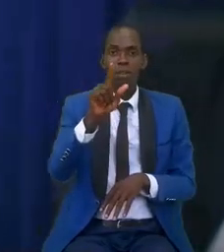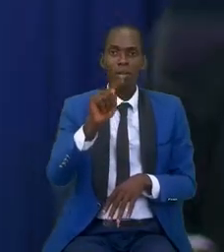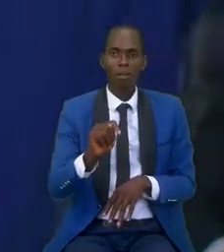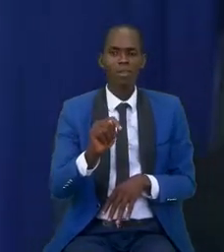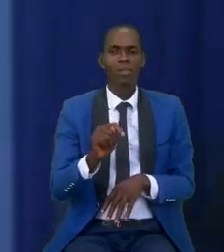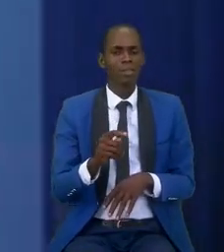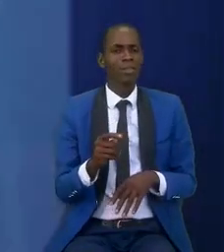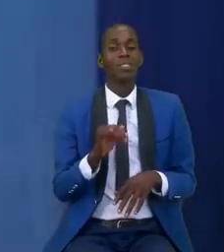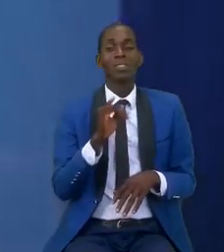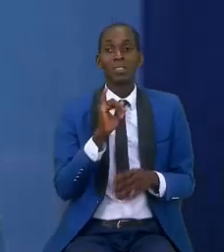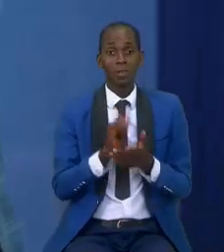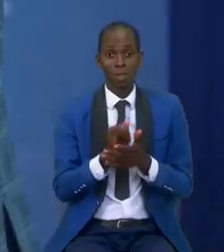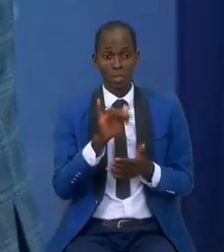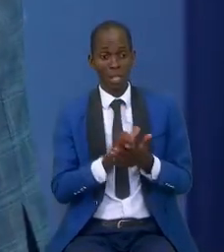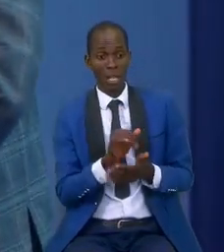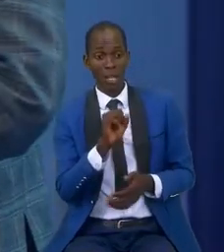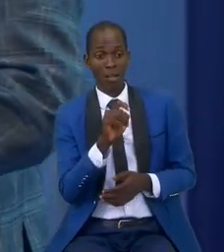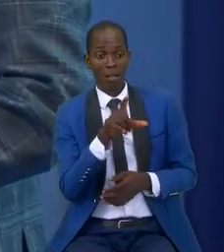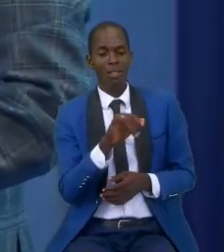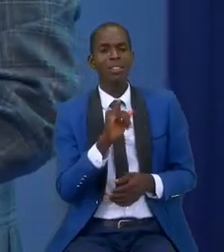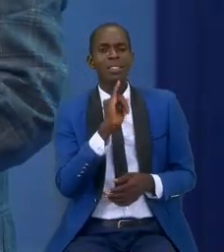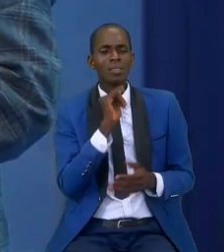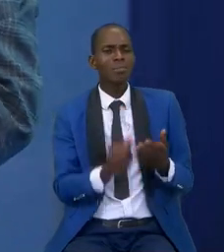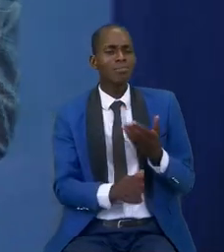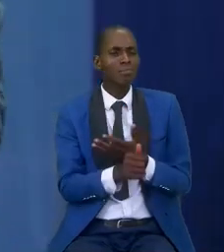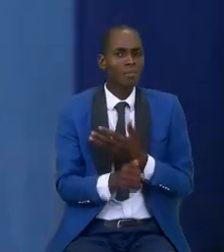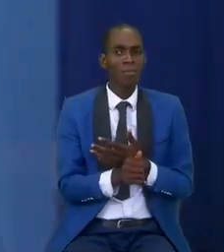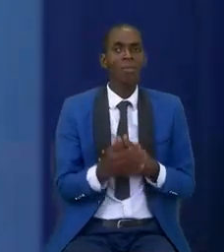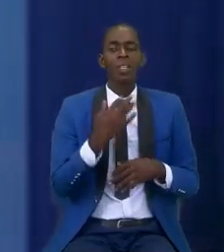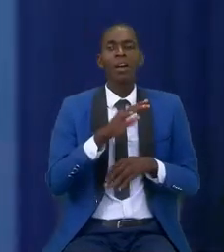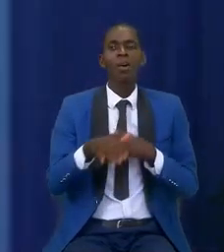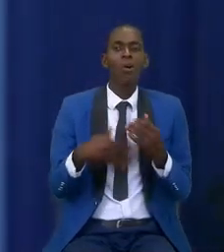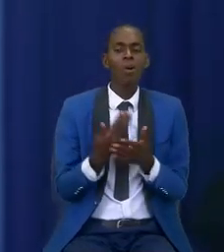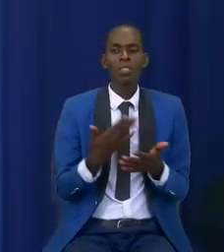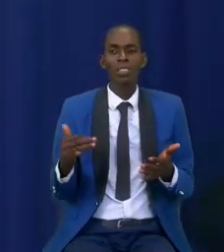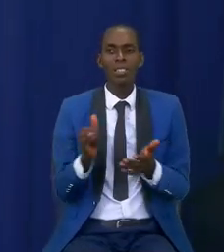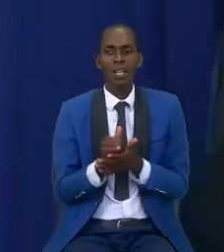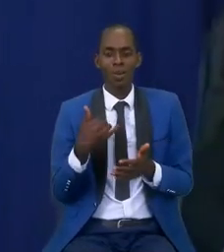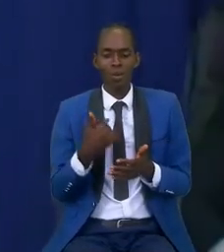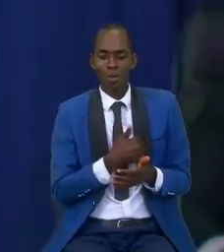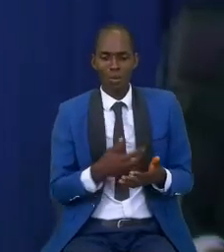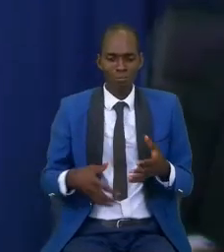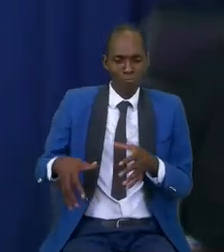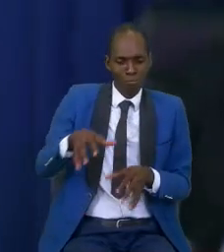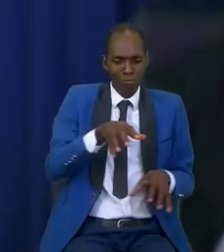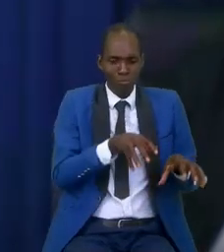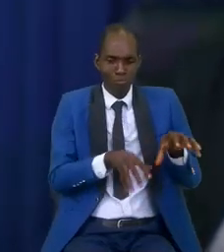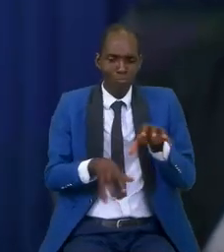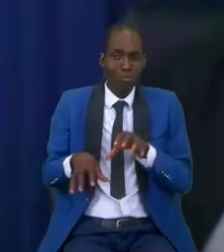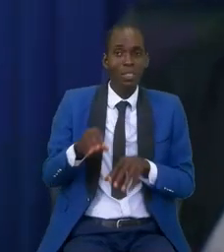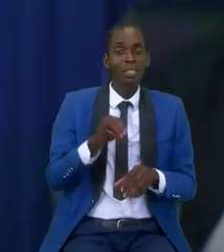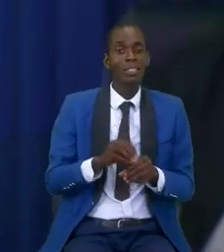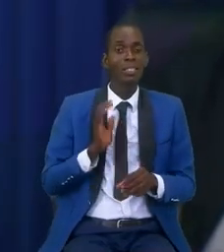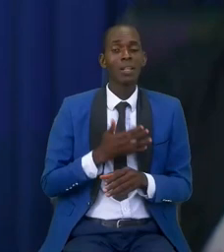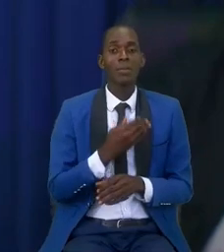all the various things were put and puts and put in our food because you know this hypertension and